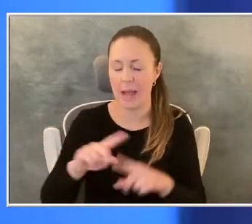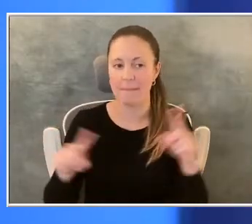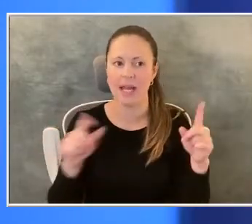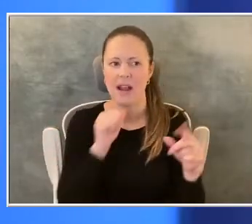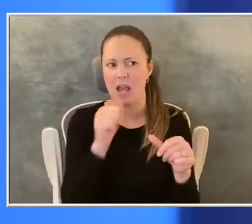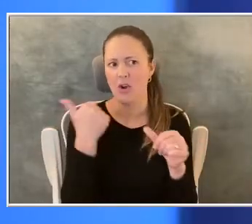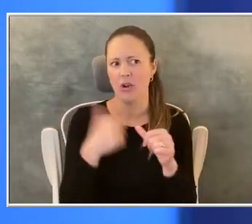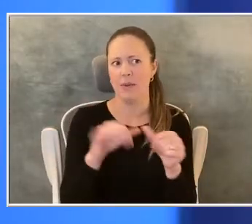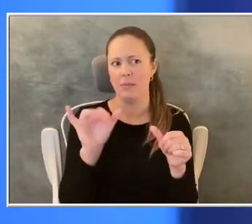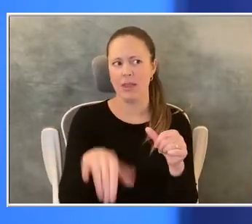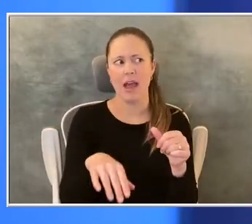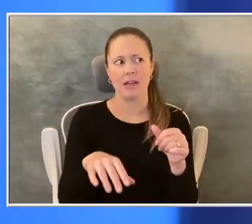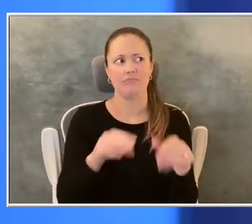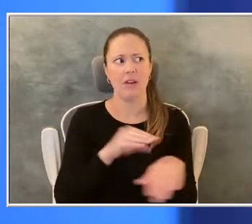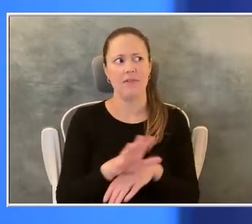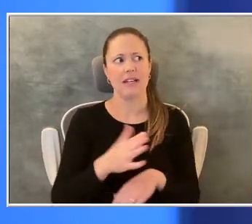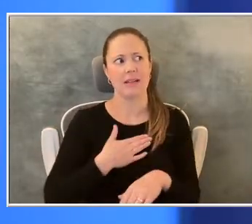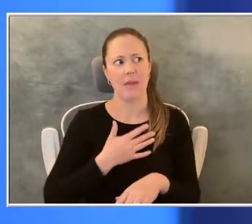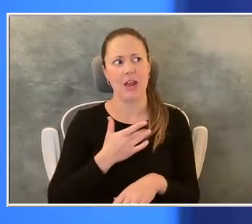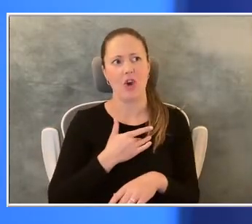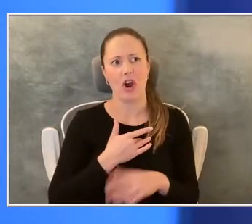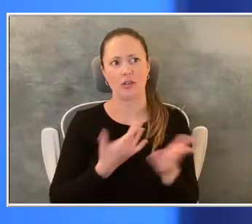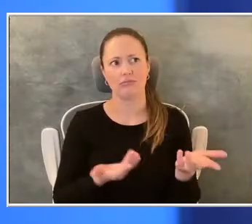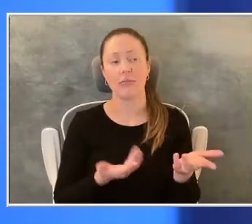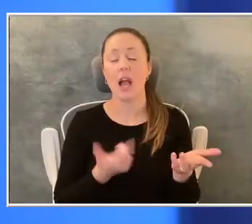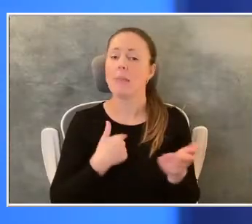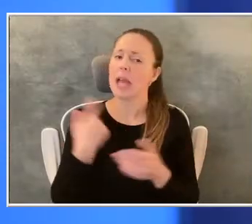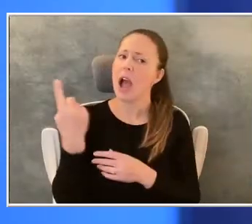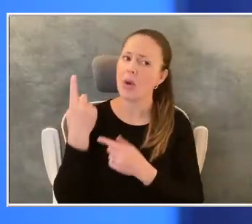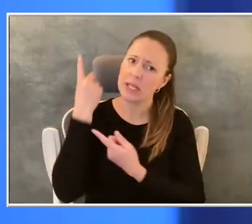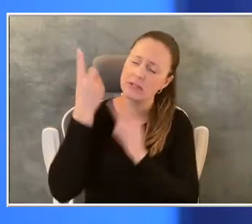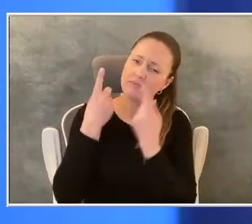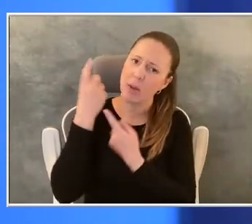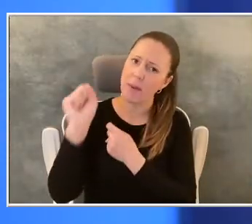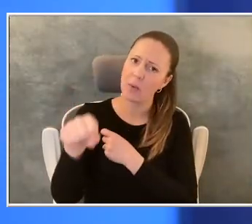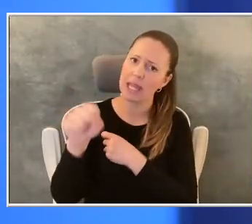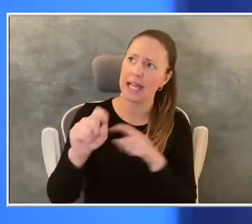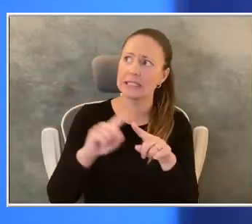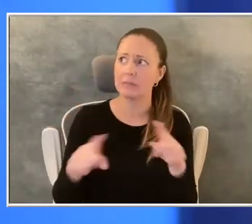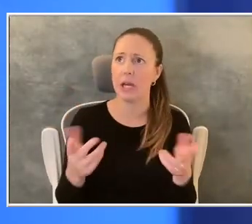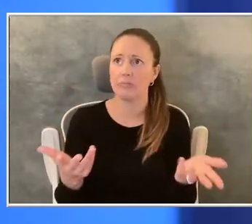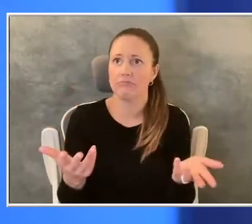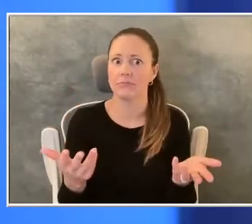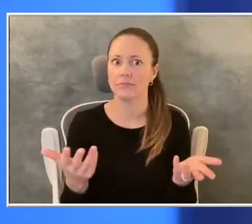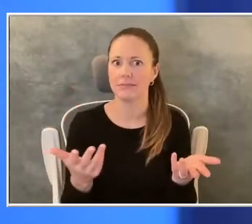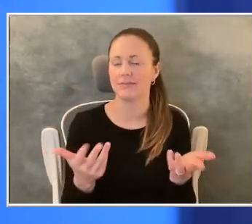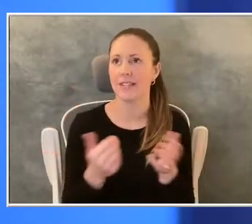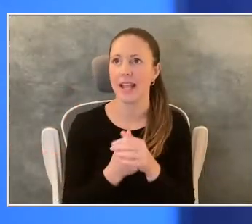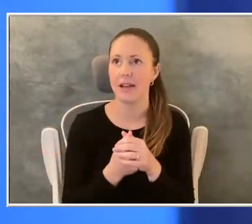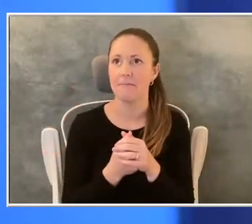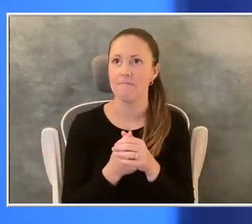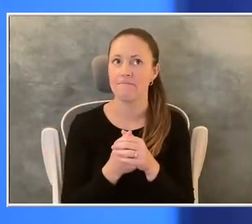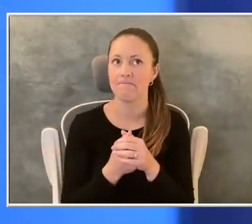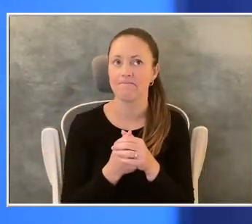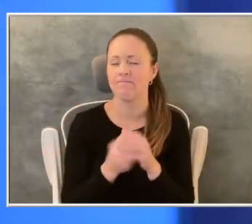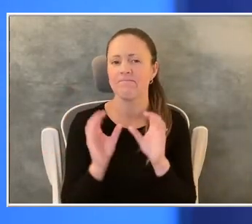way. It was always in the back of my mind, always. I bet. You know, and but no, it